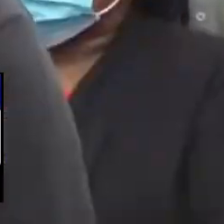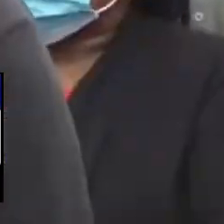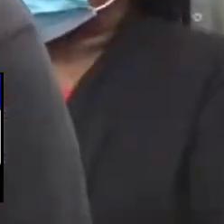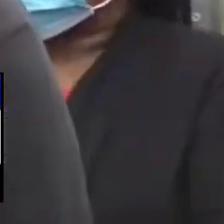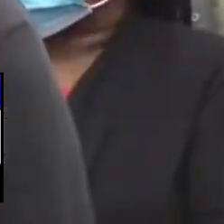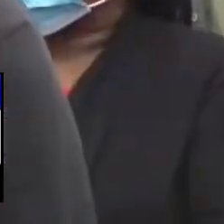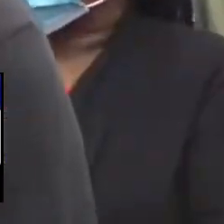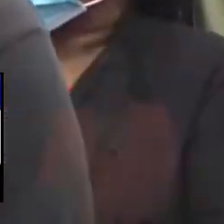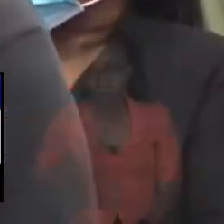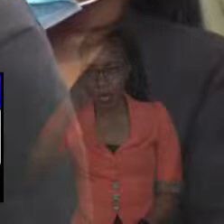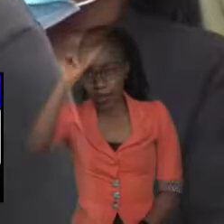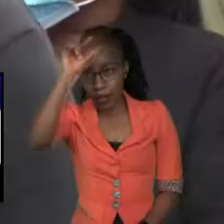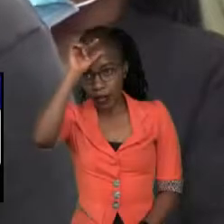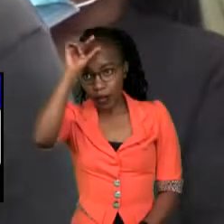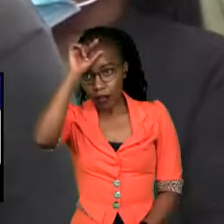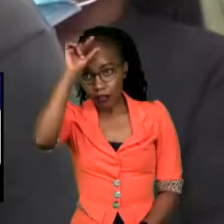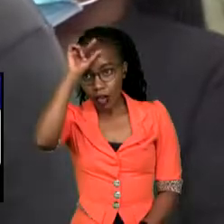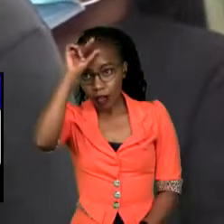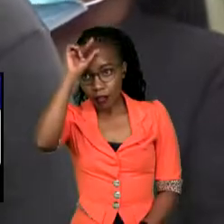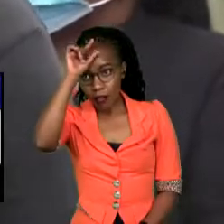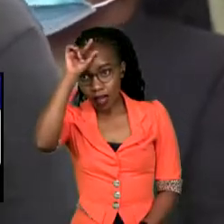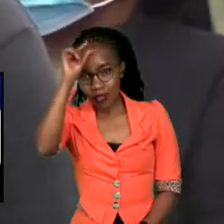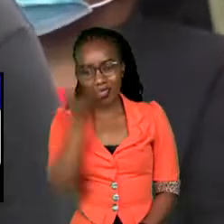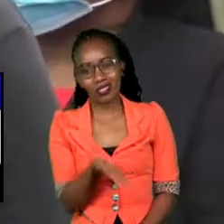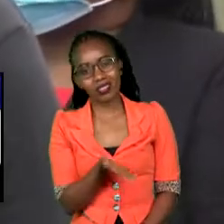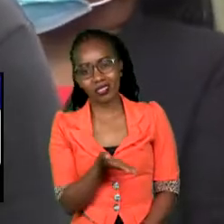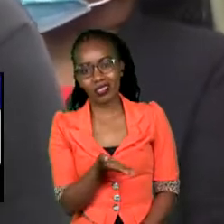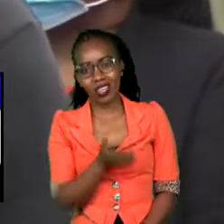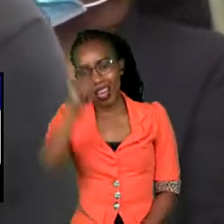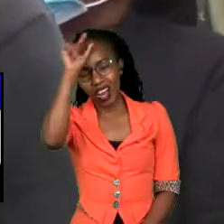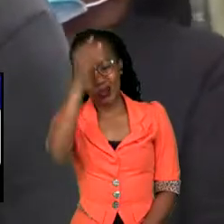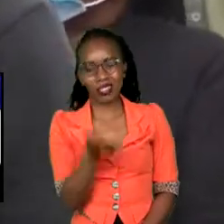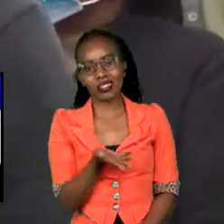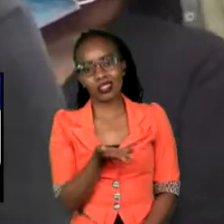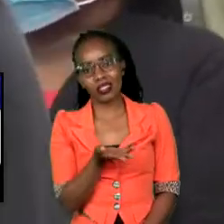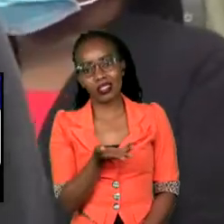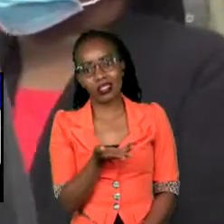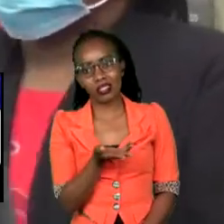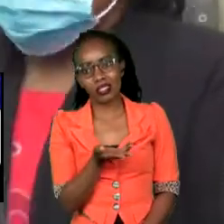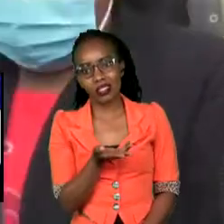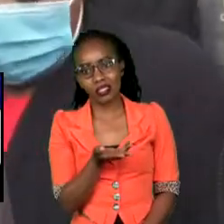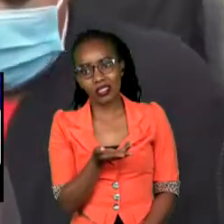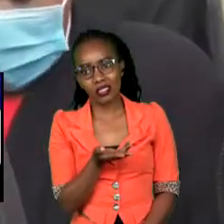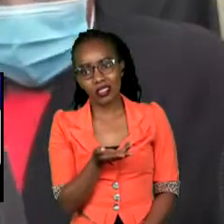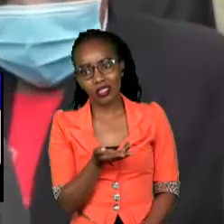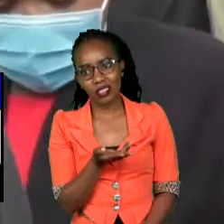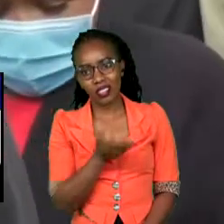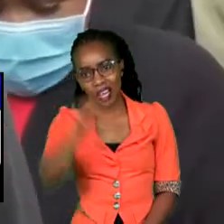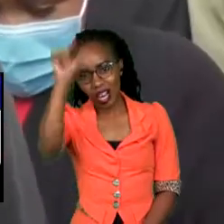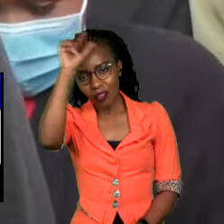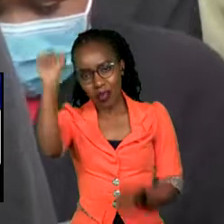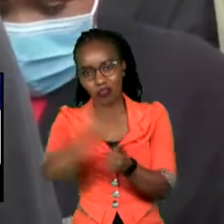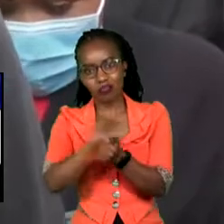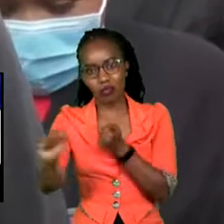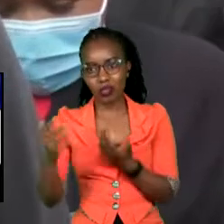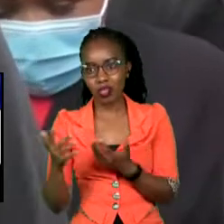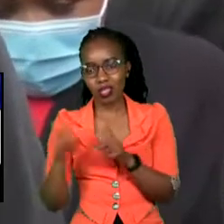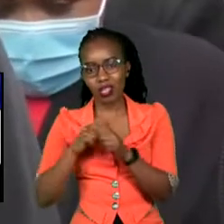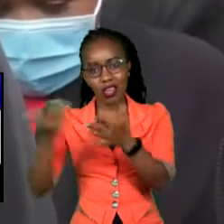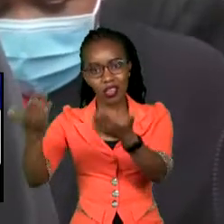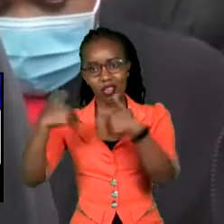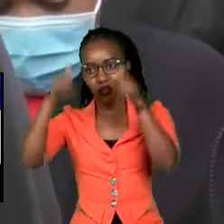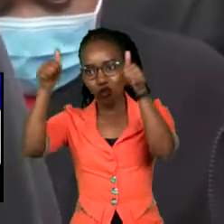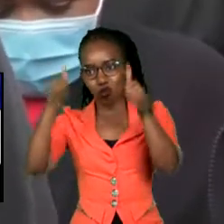Na hii serikali hakuna hata sijui kama itaita serikali juu ingekuwa ni serikali inagoga hapa tungekuwa tumepewa